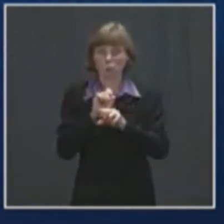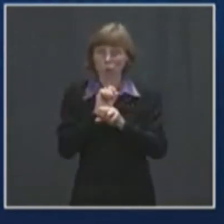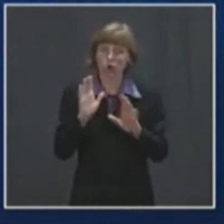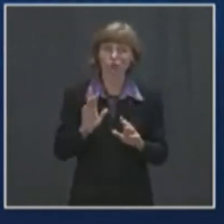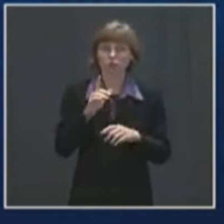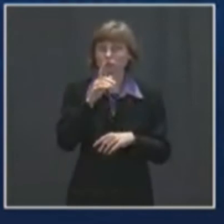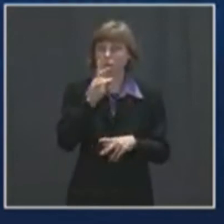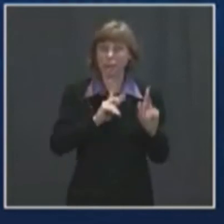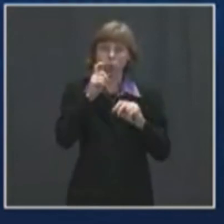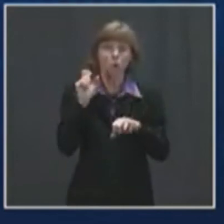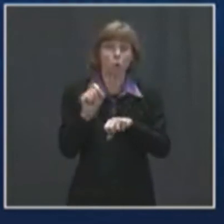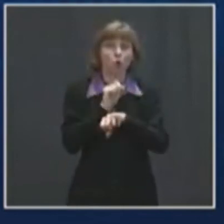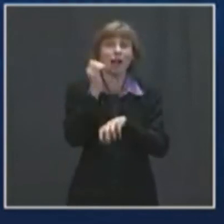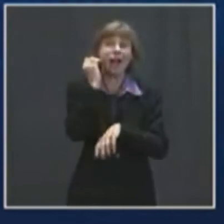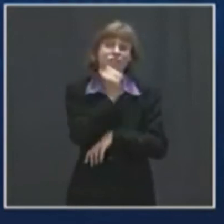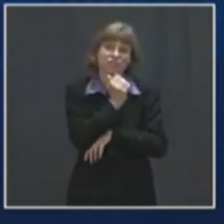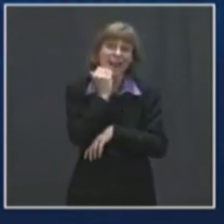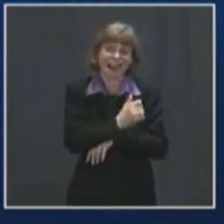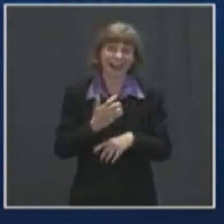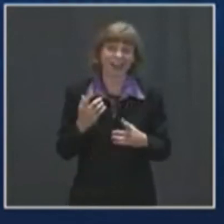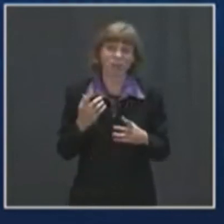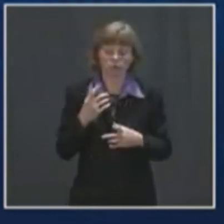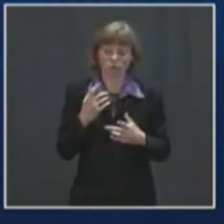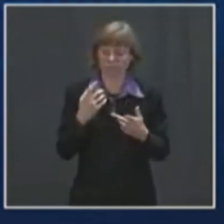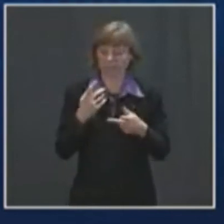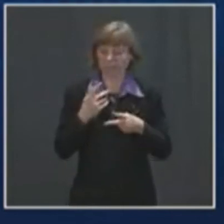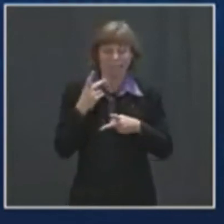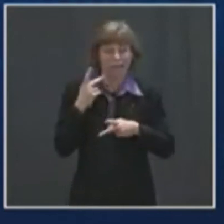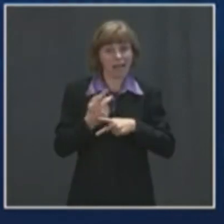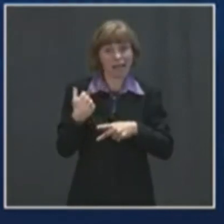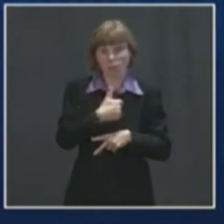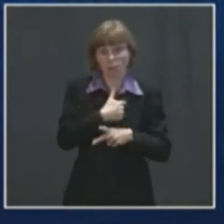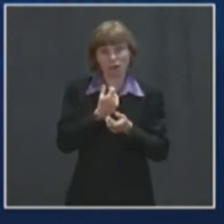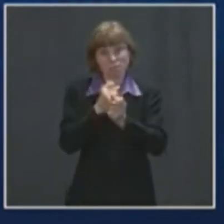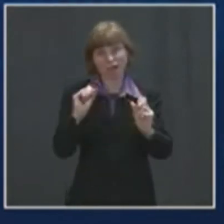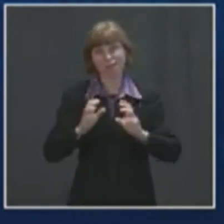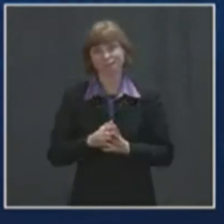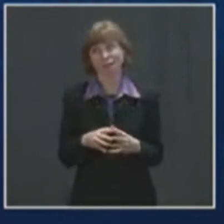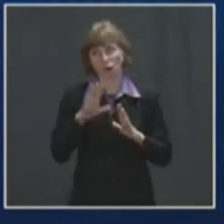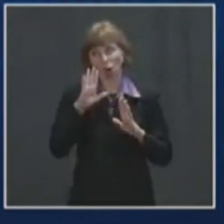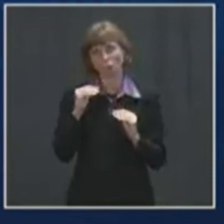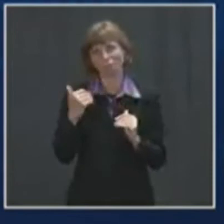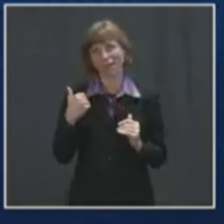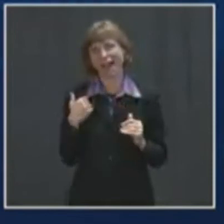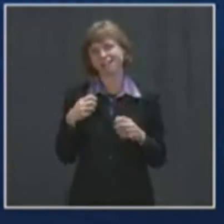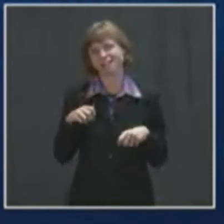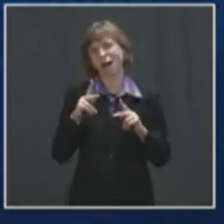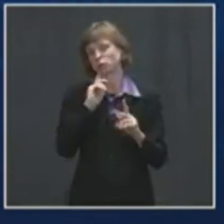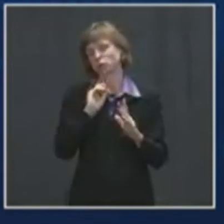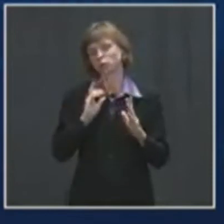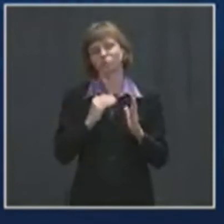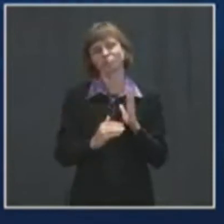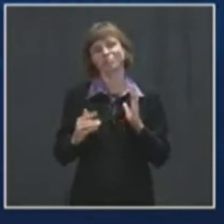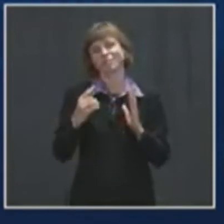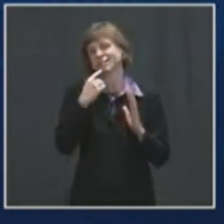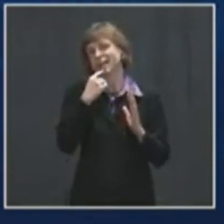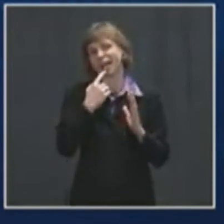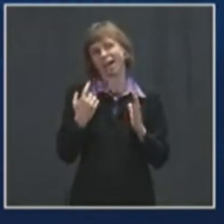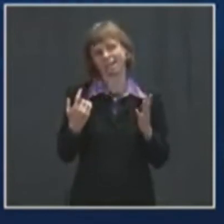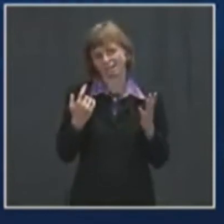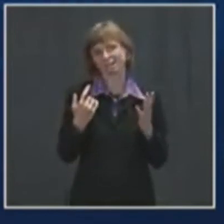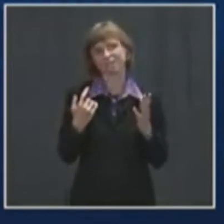working every day to keep us safe. And hopefully he will have the opportunity to reiterate the measures that we can take.